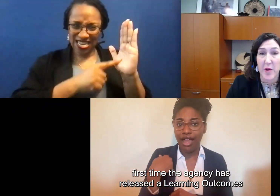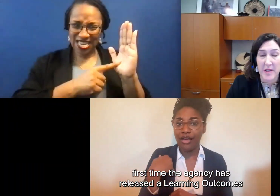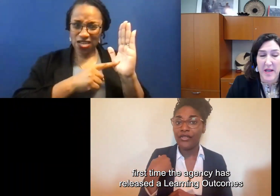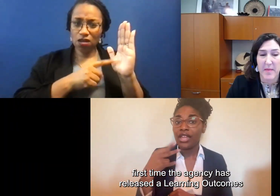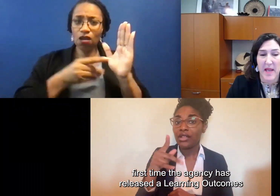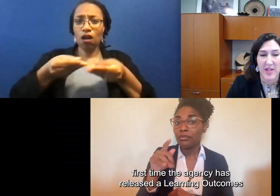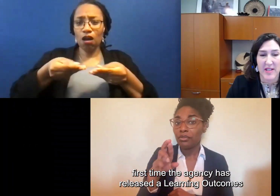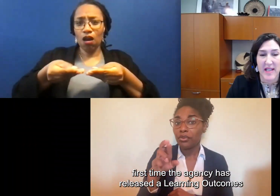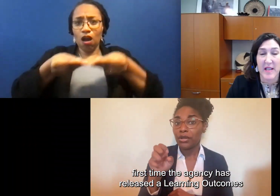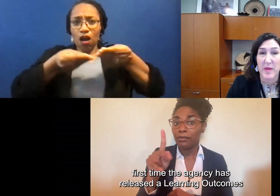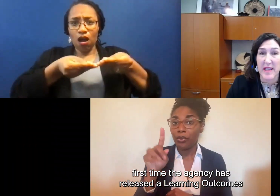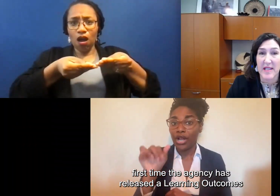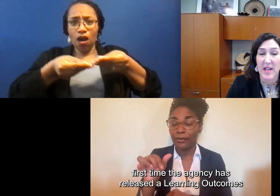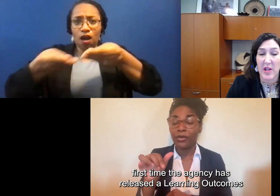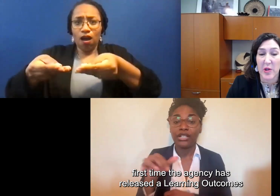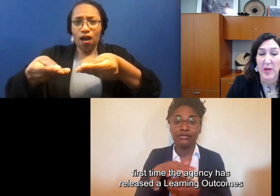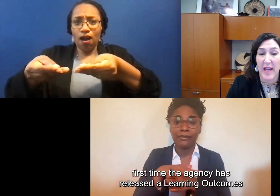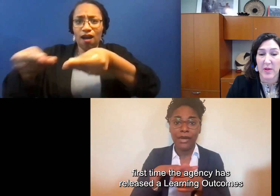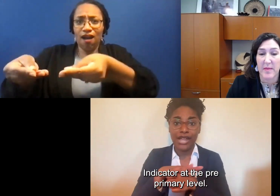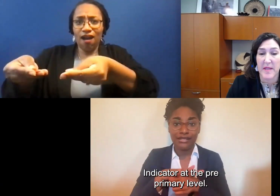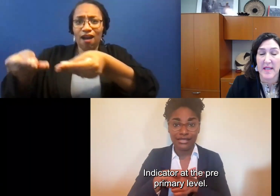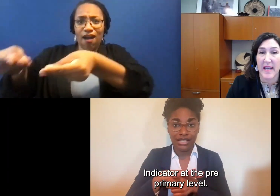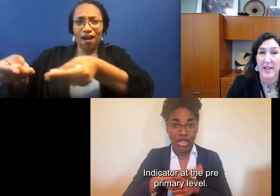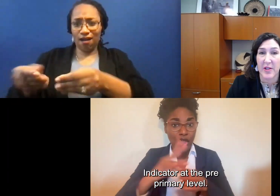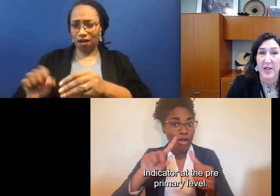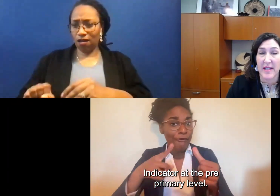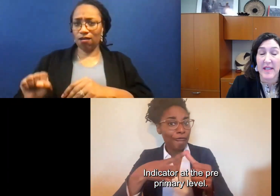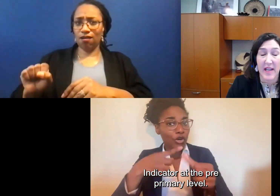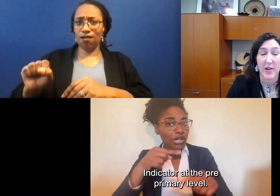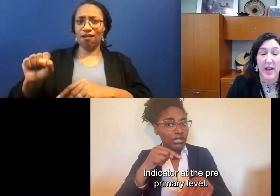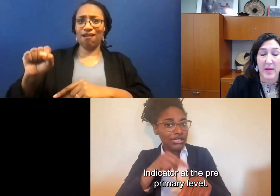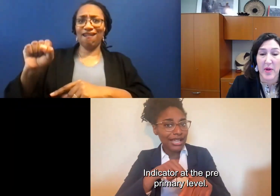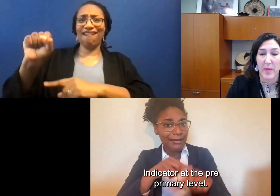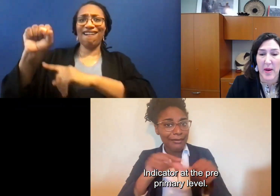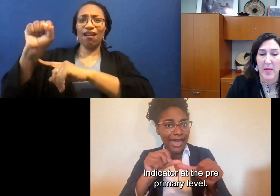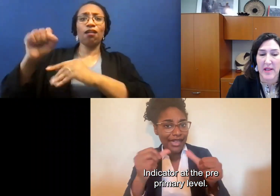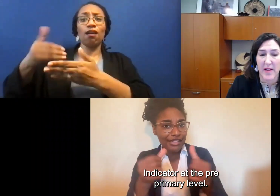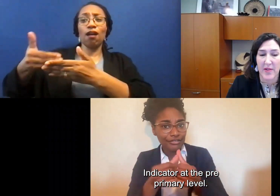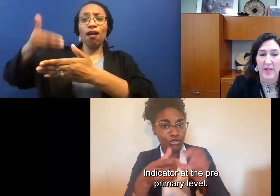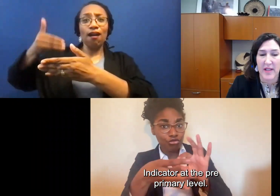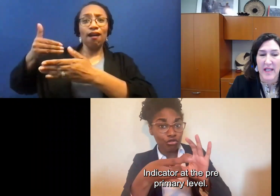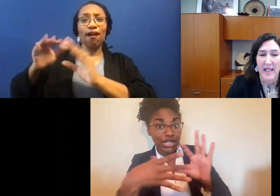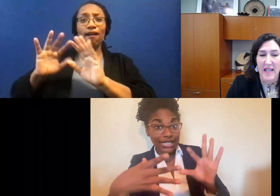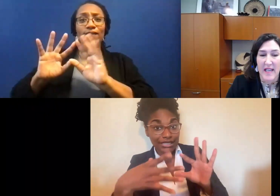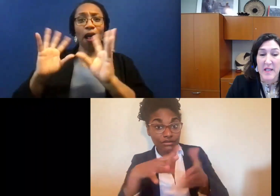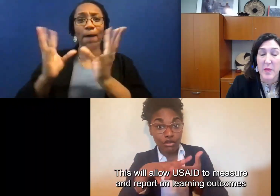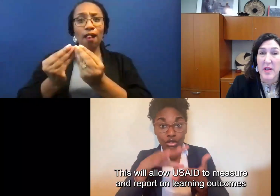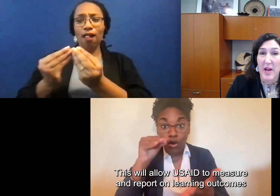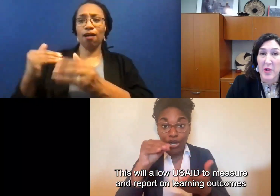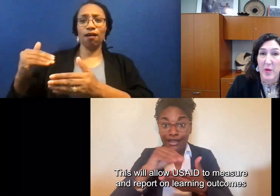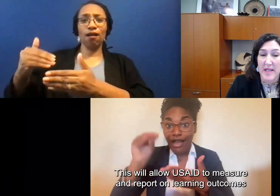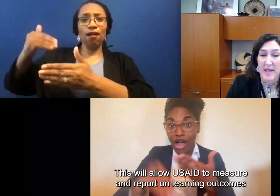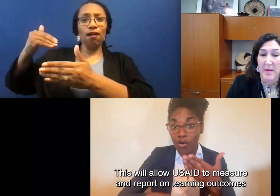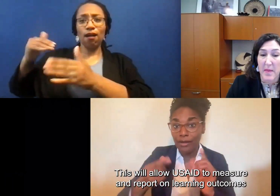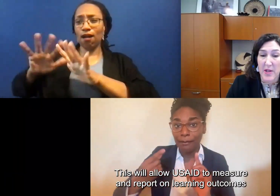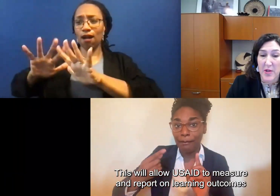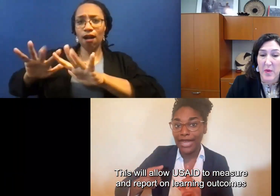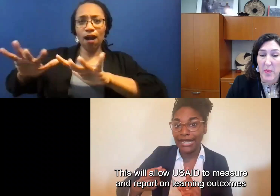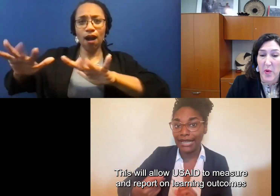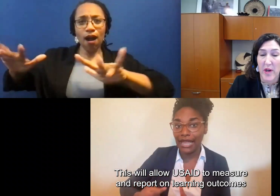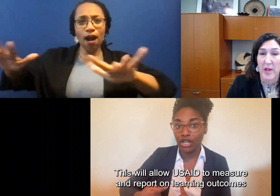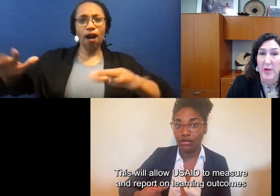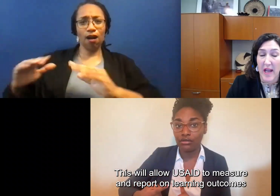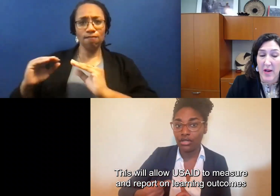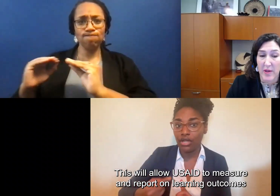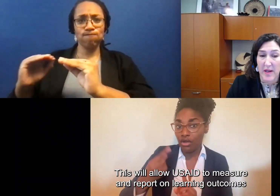as it is the first time the agency has released a learning outcomes indicator at the pre-primary level. This will allow USAID to